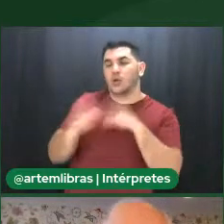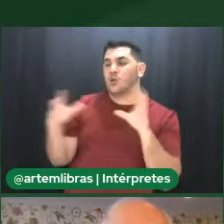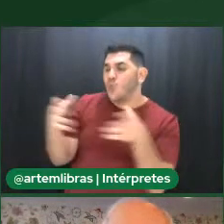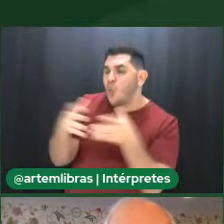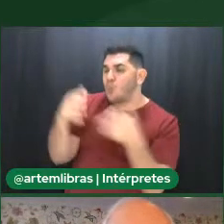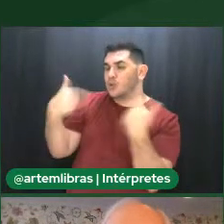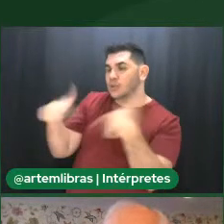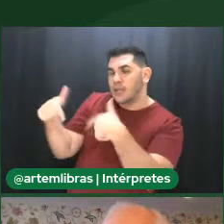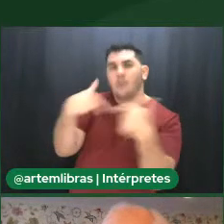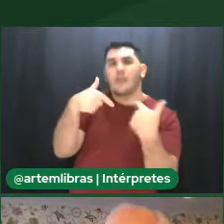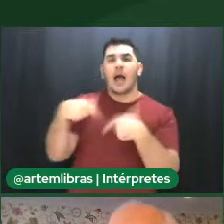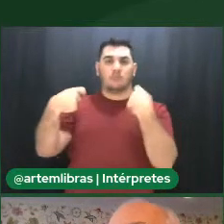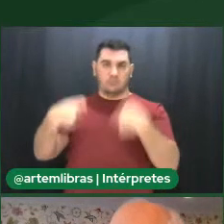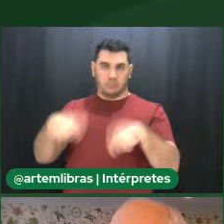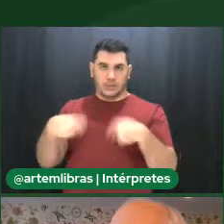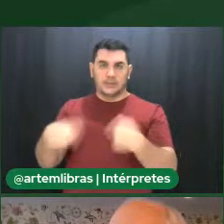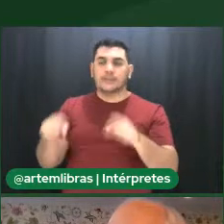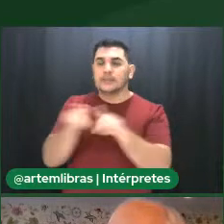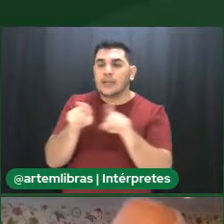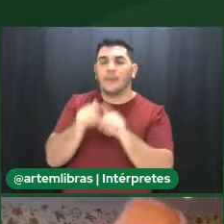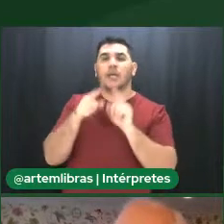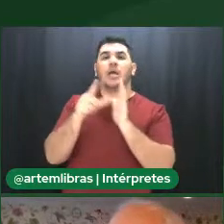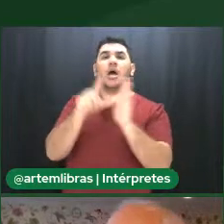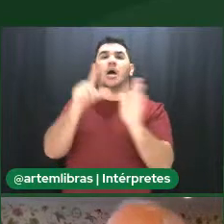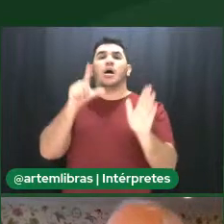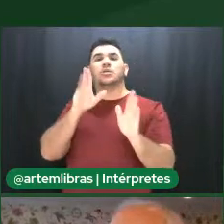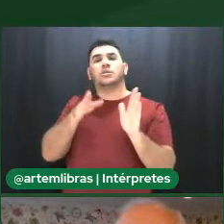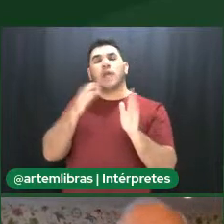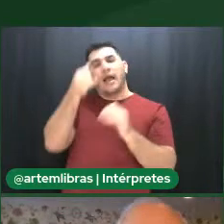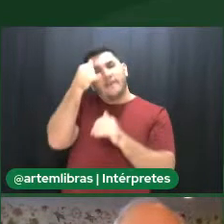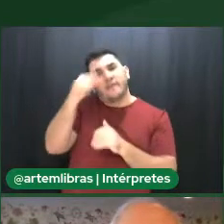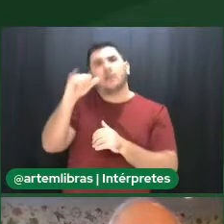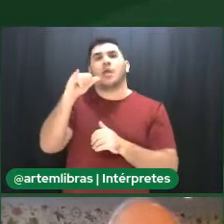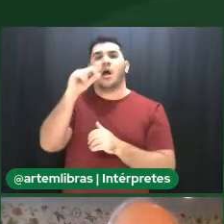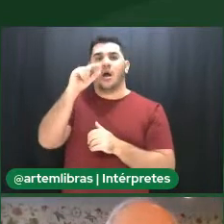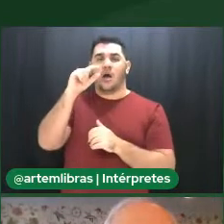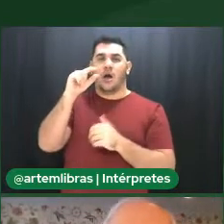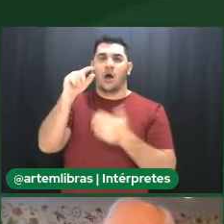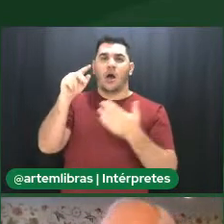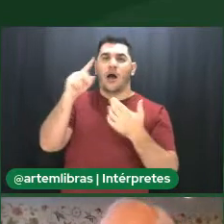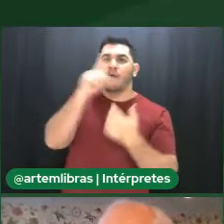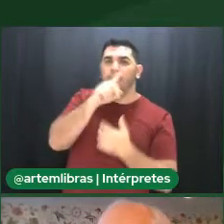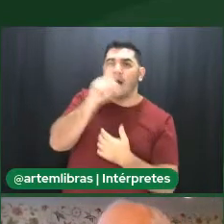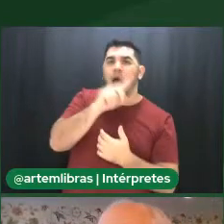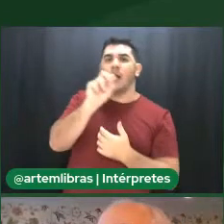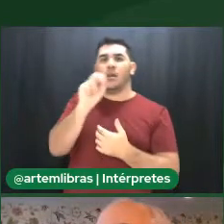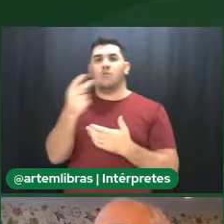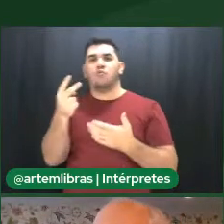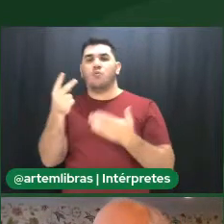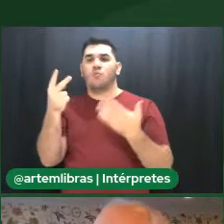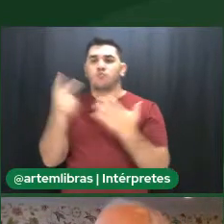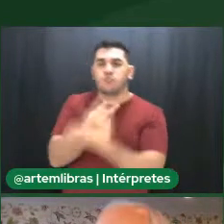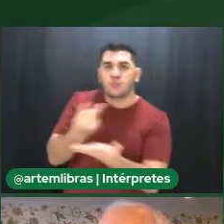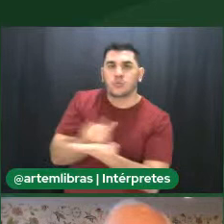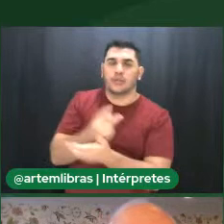the industry, which may have many companies in it, such as transportation or medical industries,